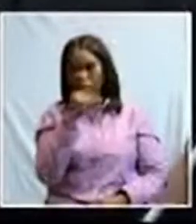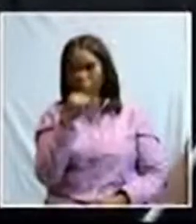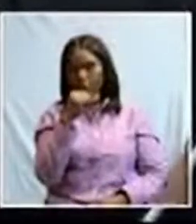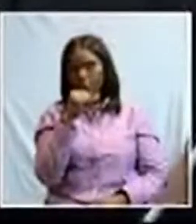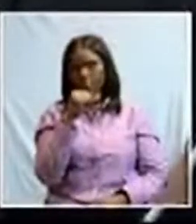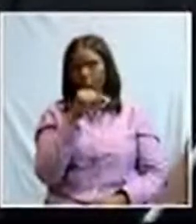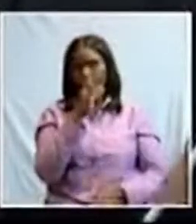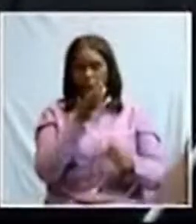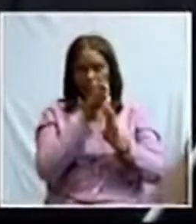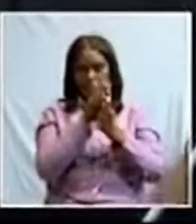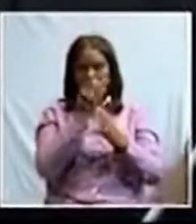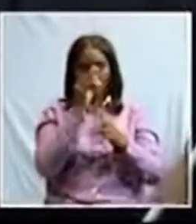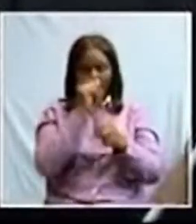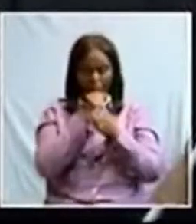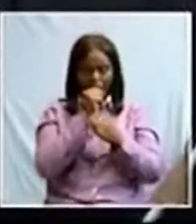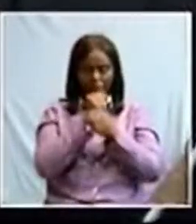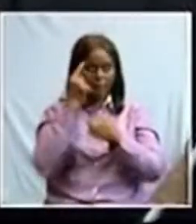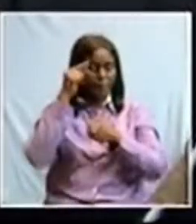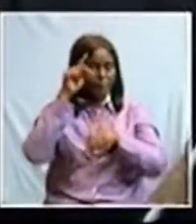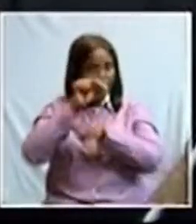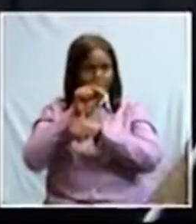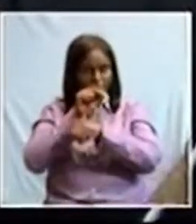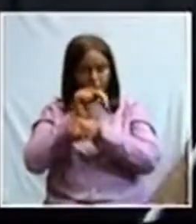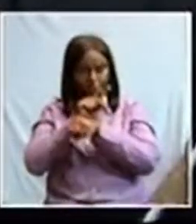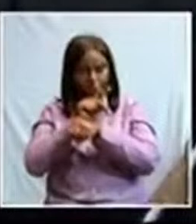the scope of work for a project,